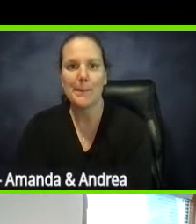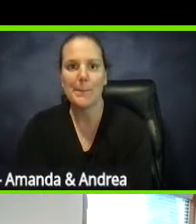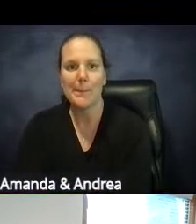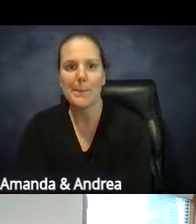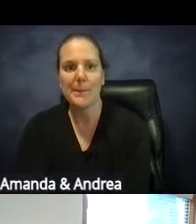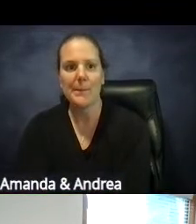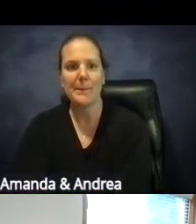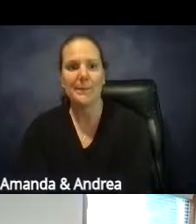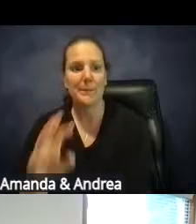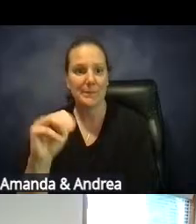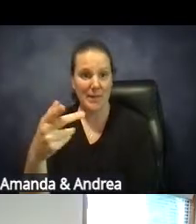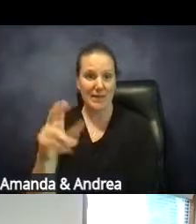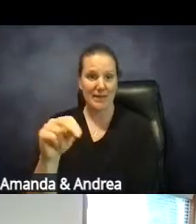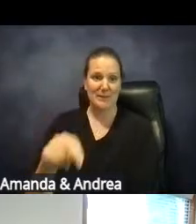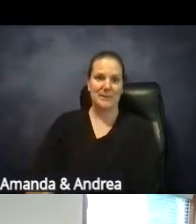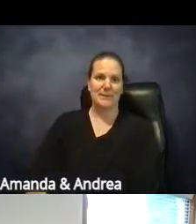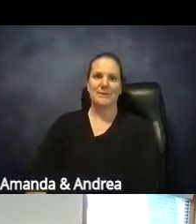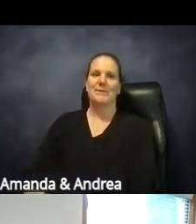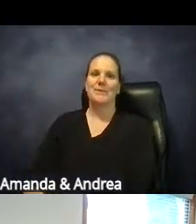Megan?